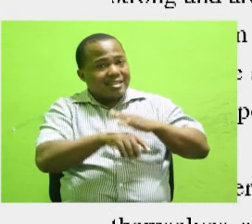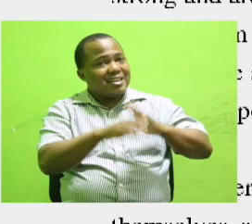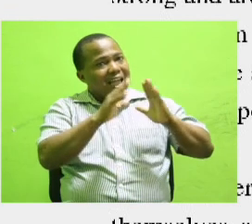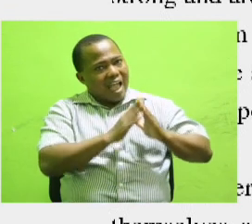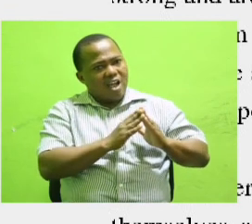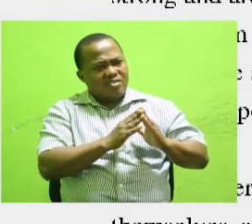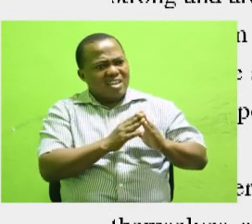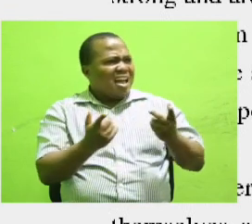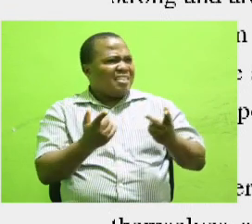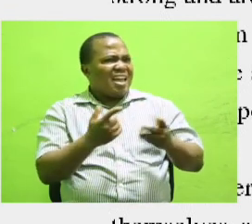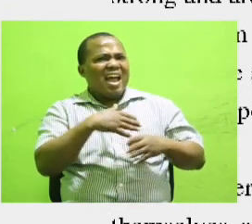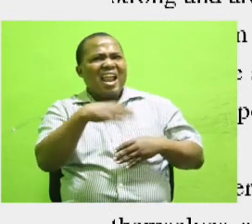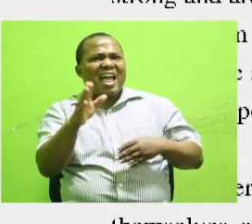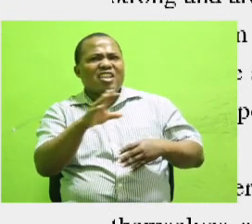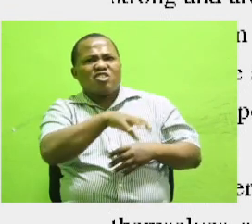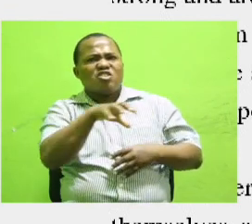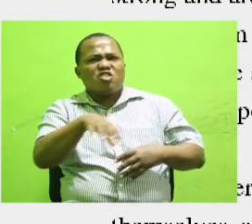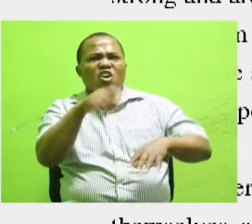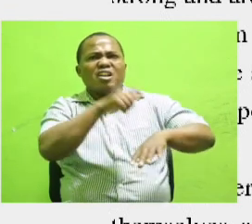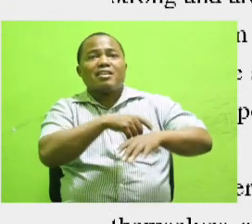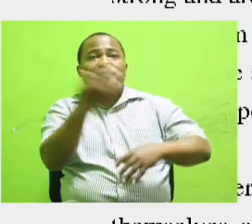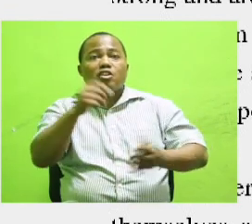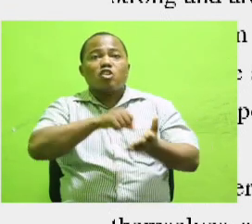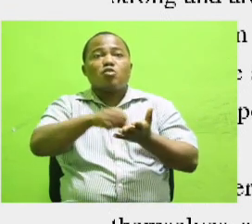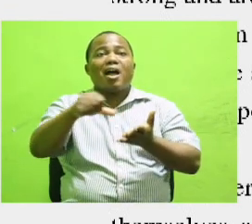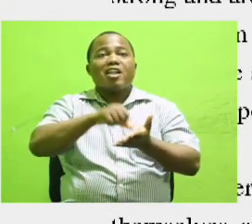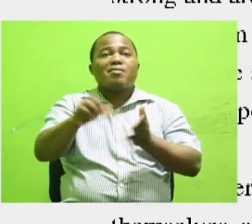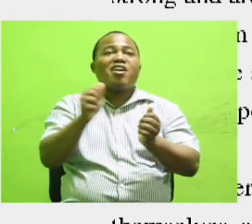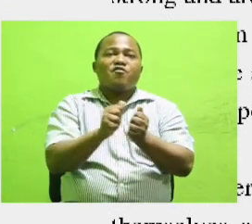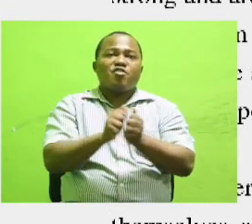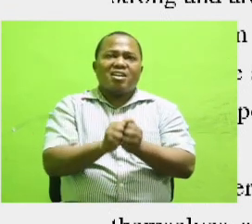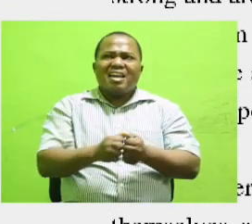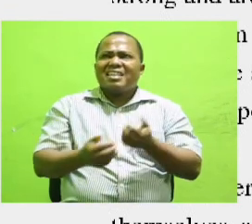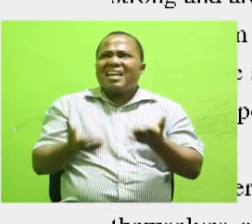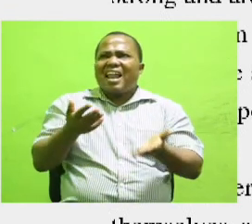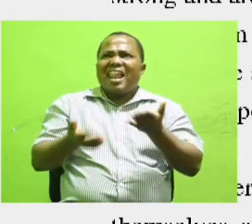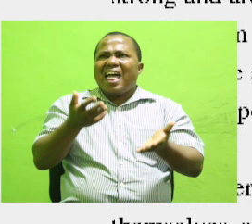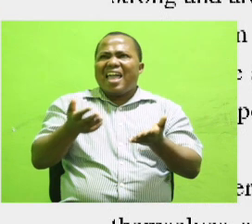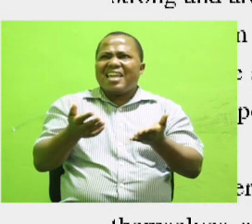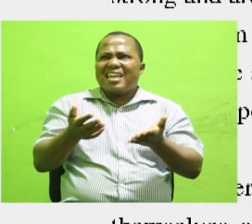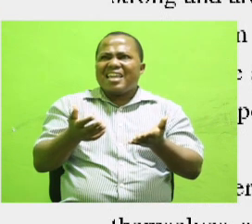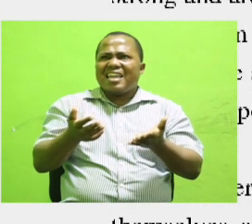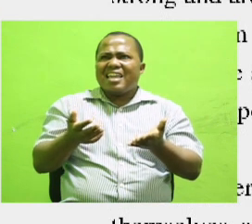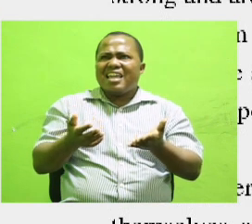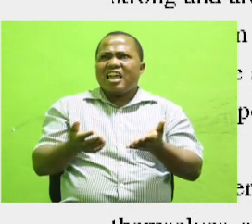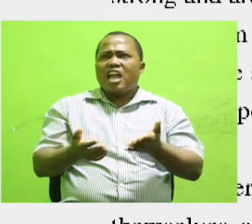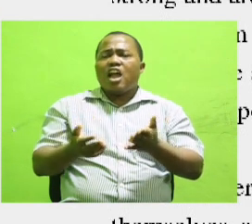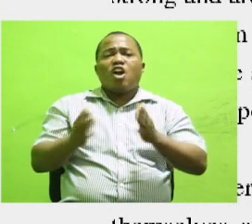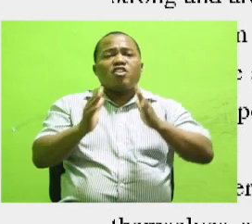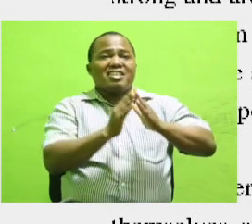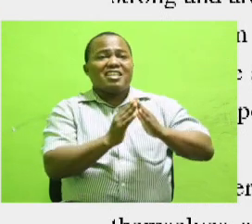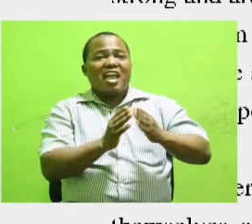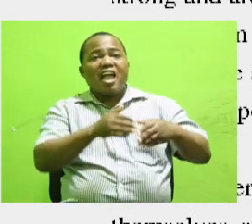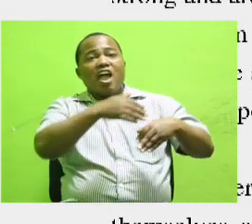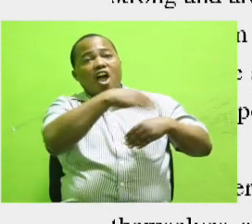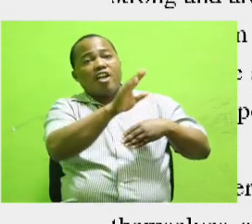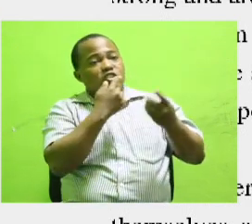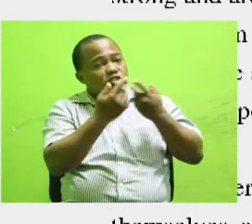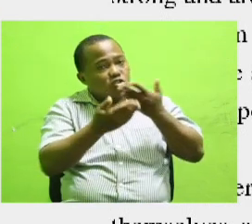You can let them go to the market sometimes to buy a few groceries. You can let them even stay outside and talk to people,